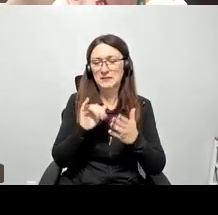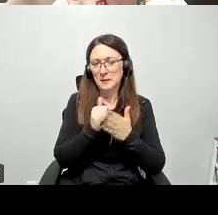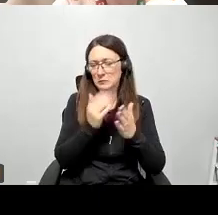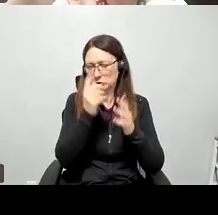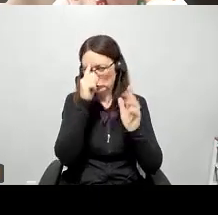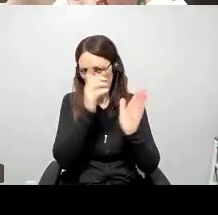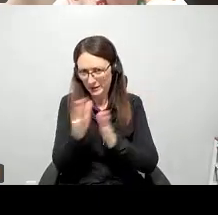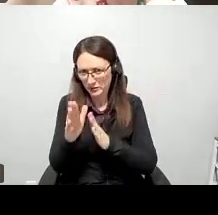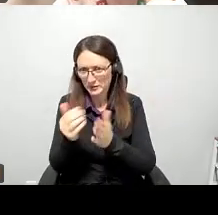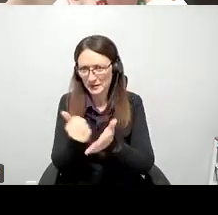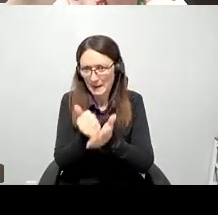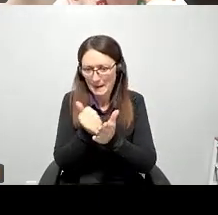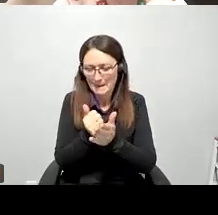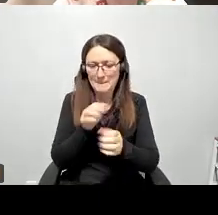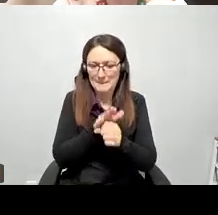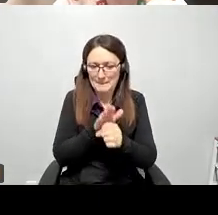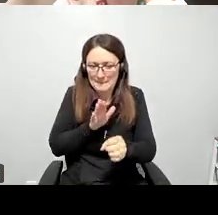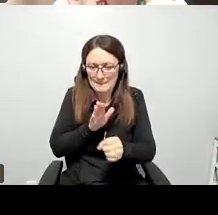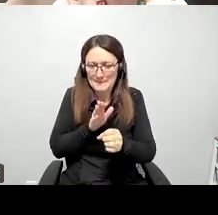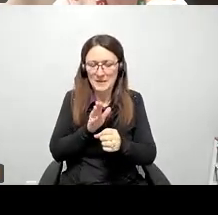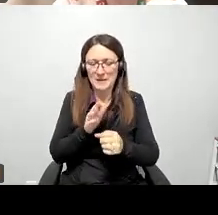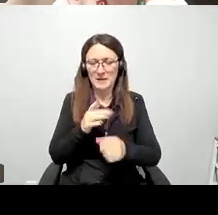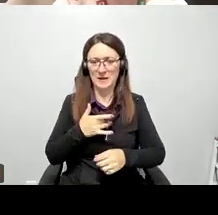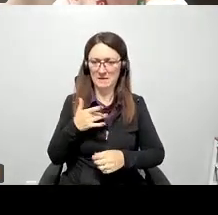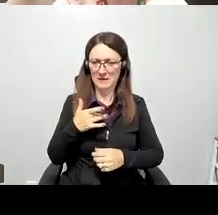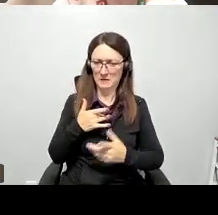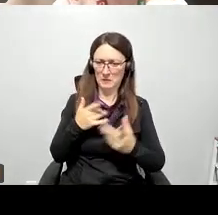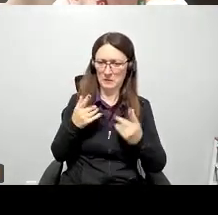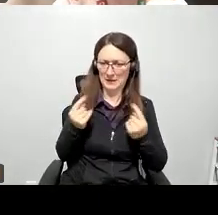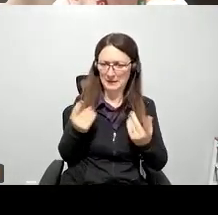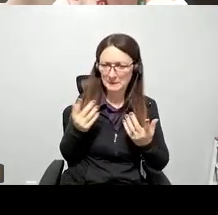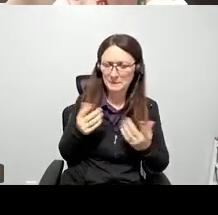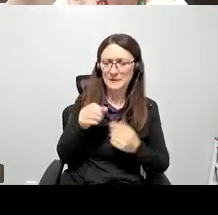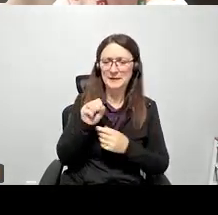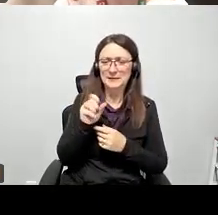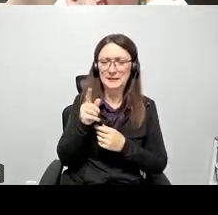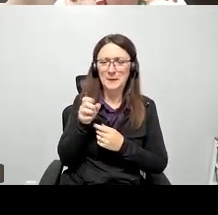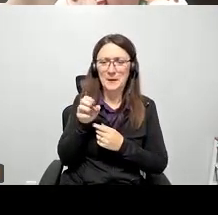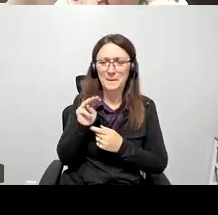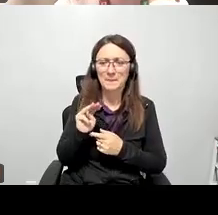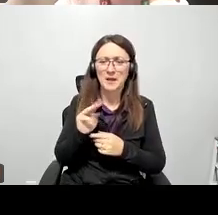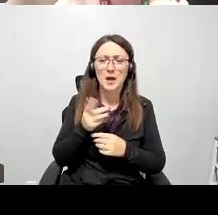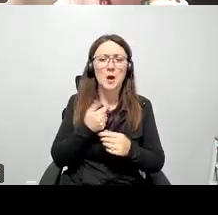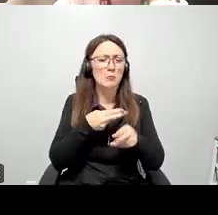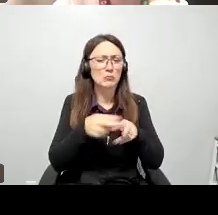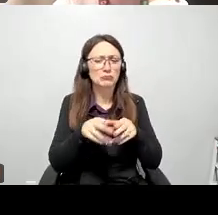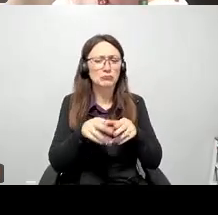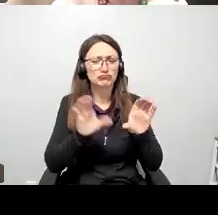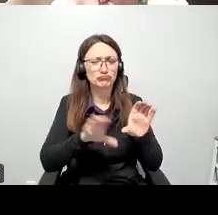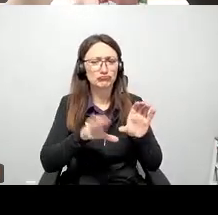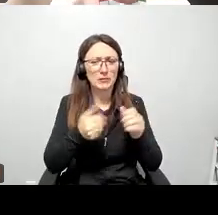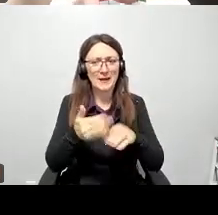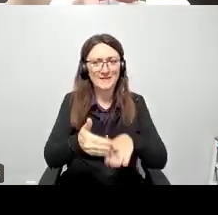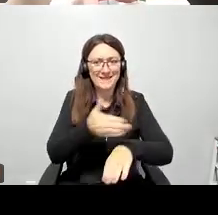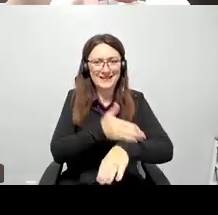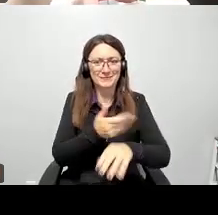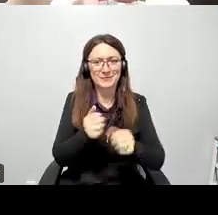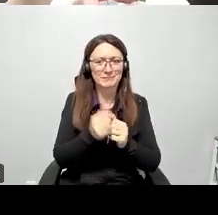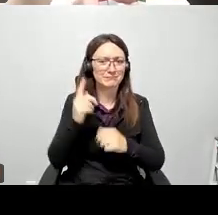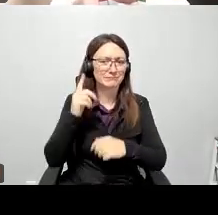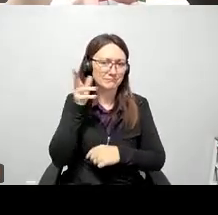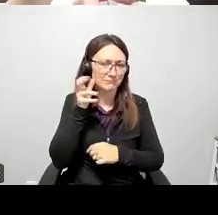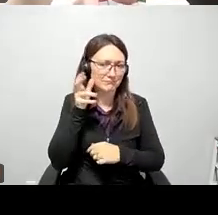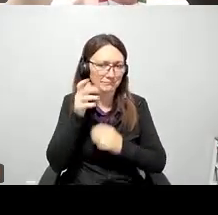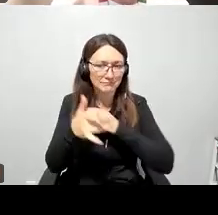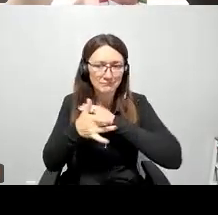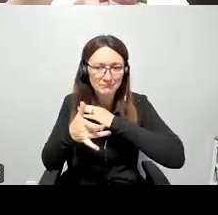strategies that can help us alleviate the symptoms, a brief chat about some advancements in hearing